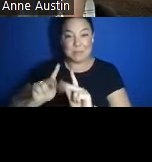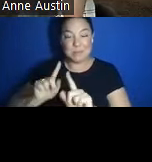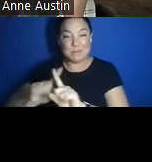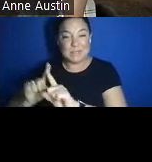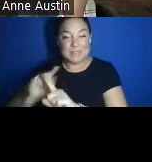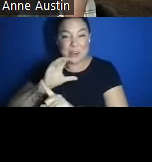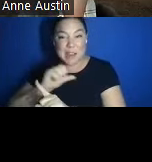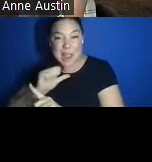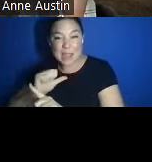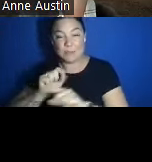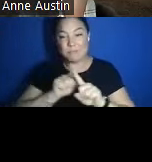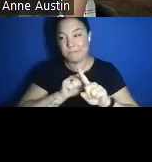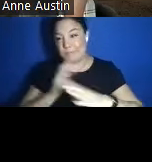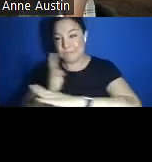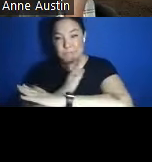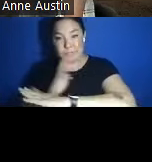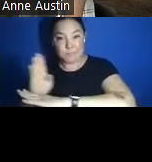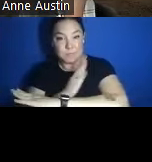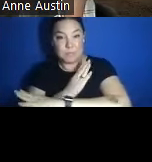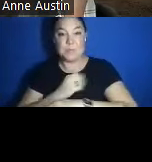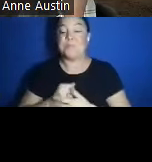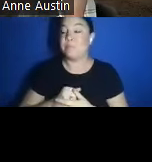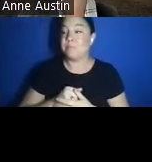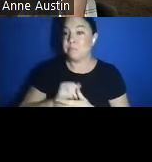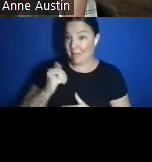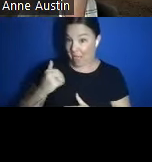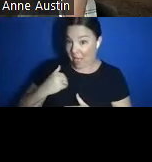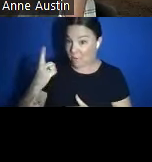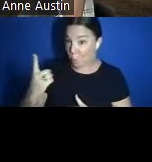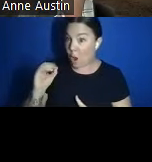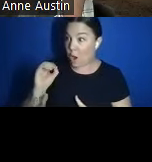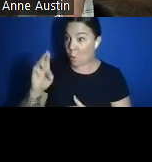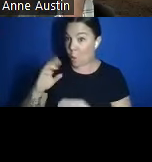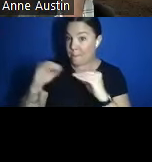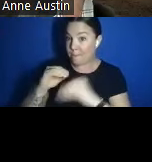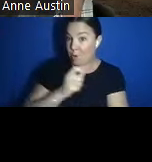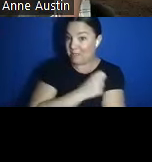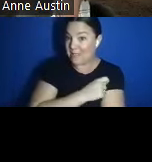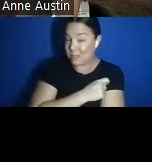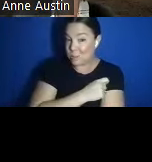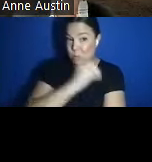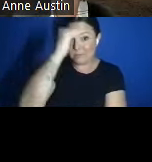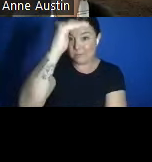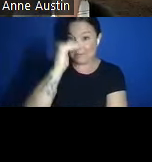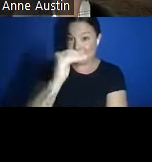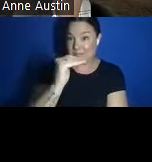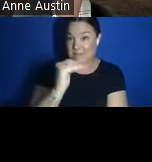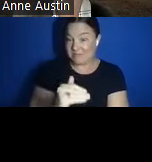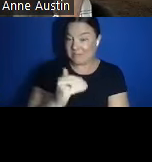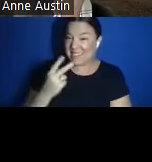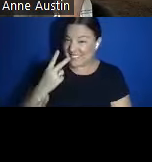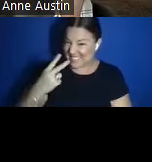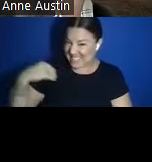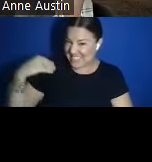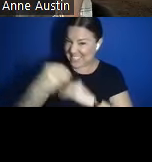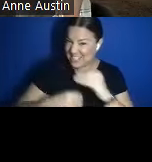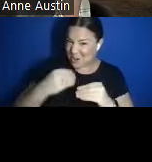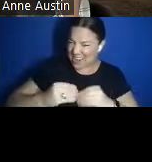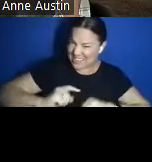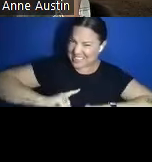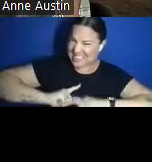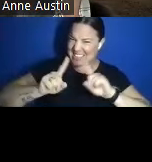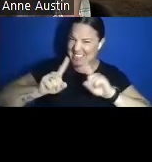baby boomers, and the silent generation if they had one or more tattoos. And you can see this huge generational divide in